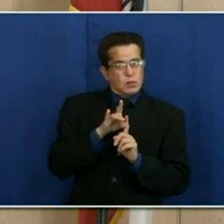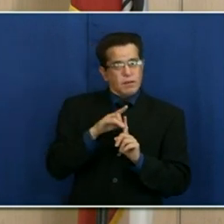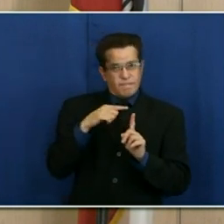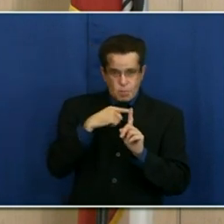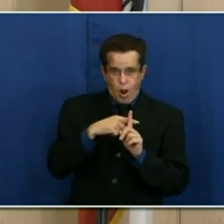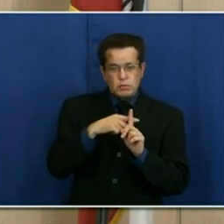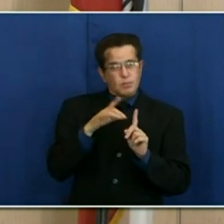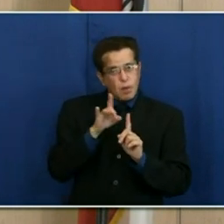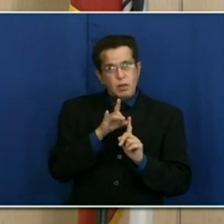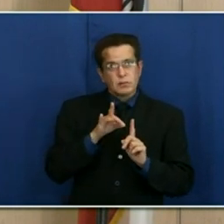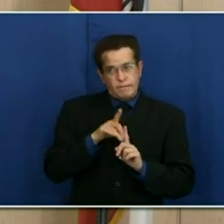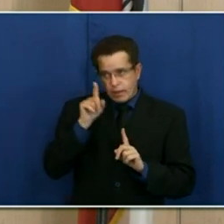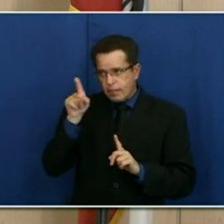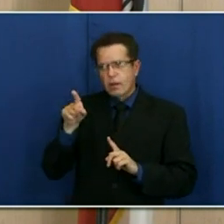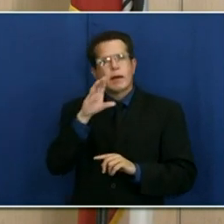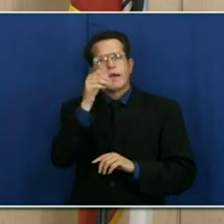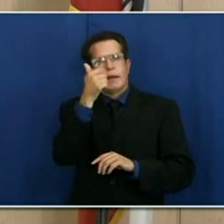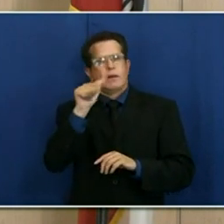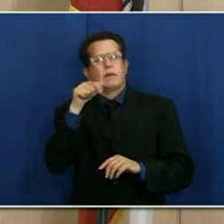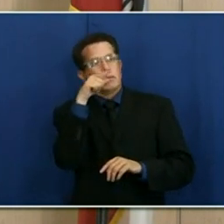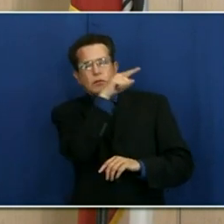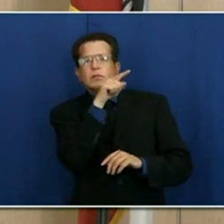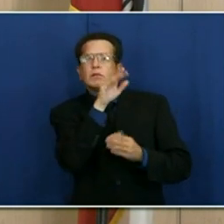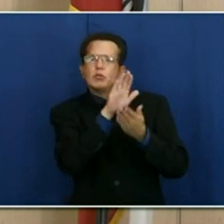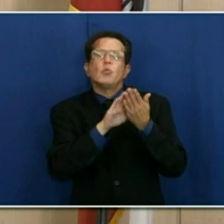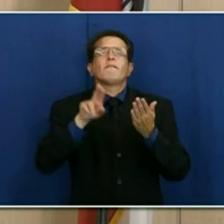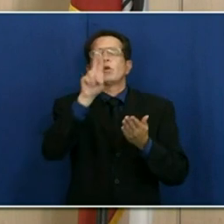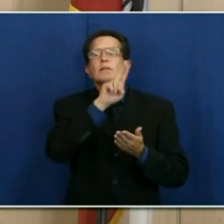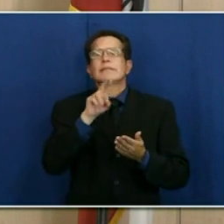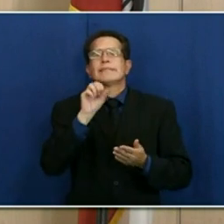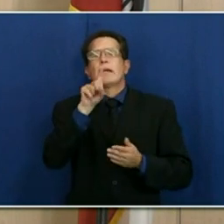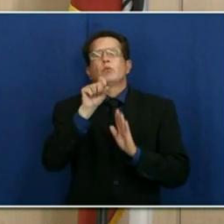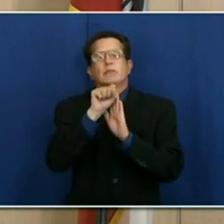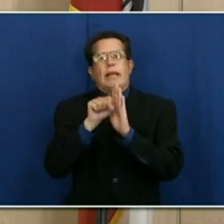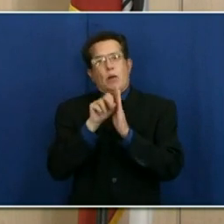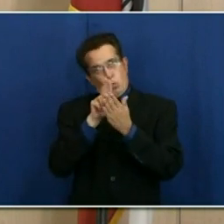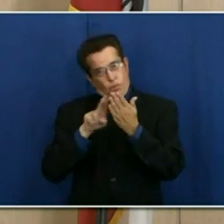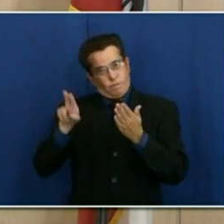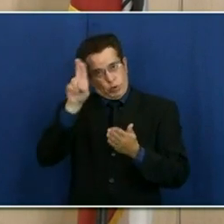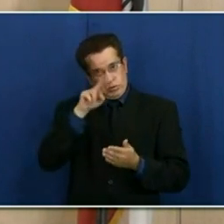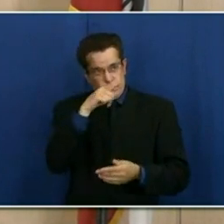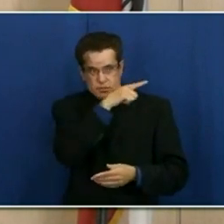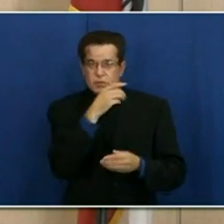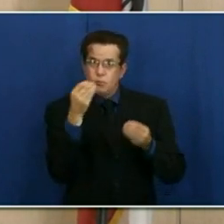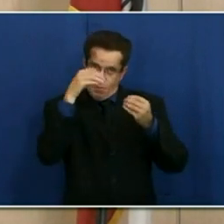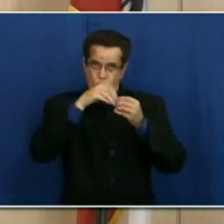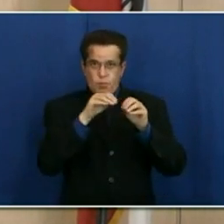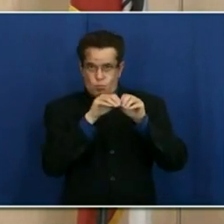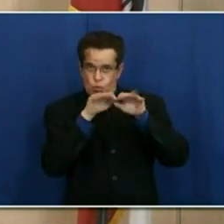reported in the college area that are related to SDSU students? Great. We'll have Dr. McDonald address that.